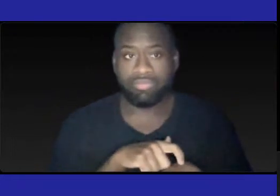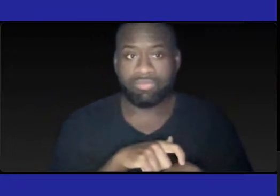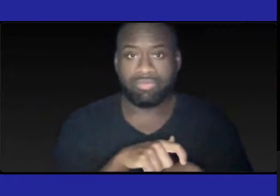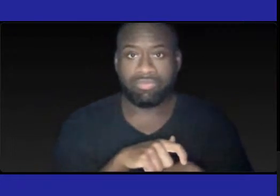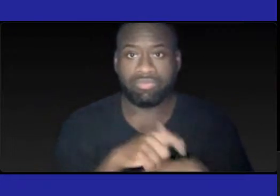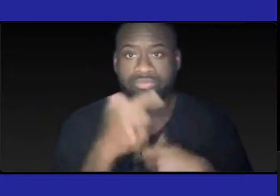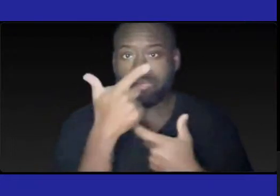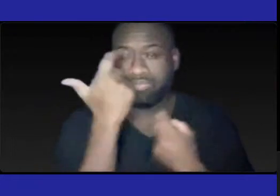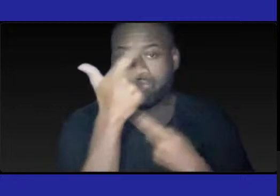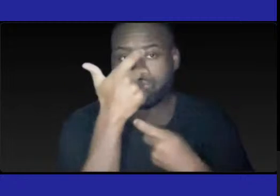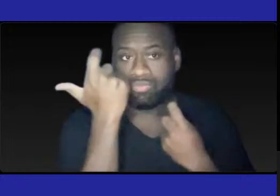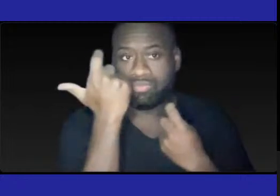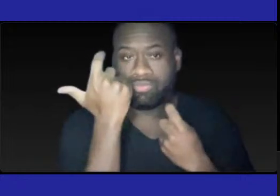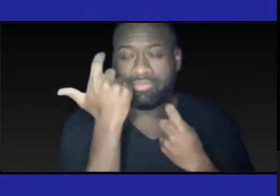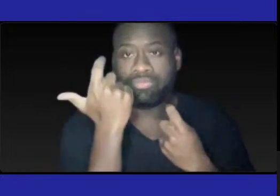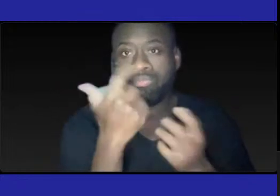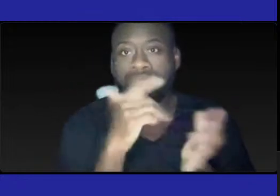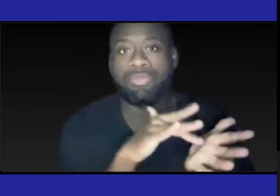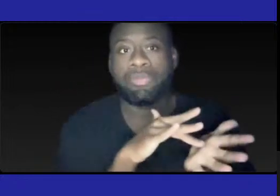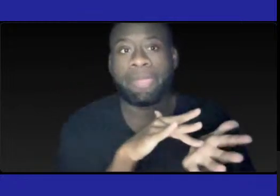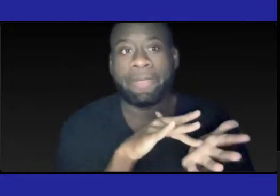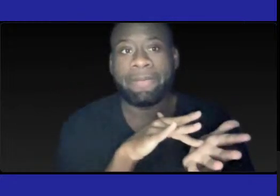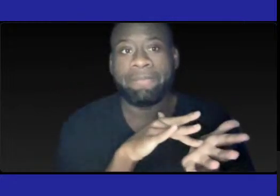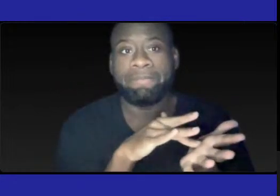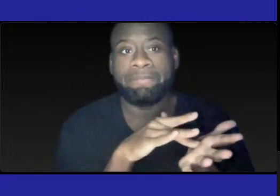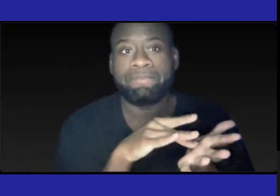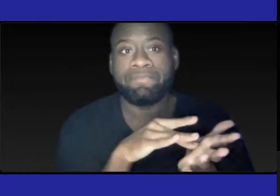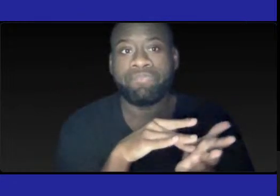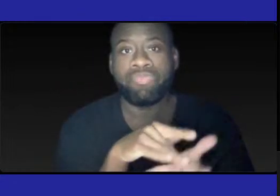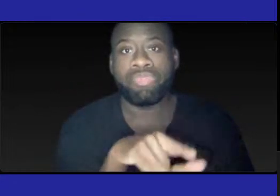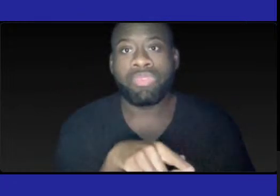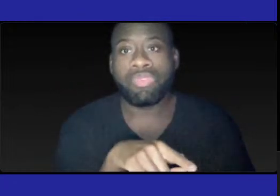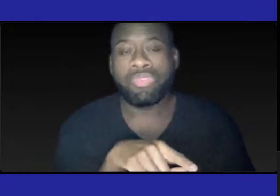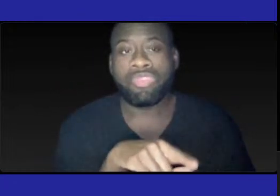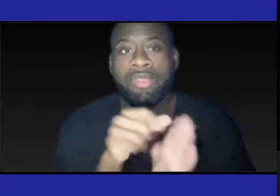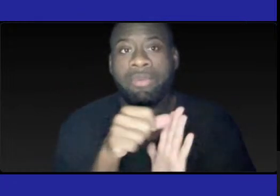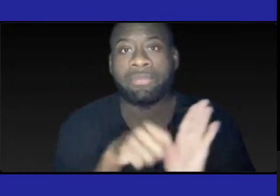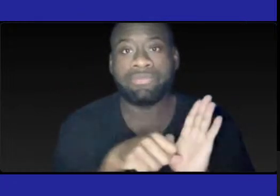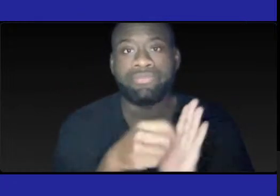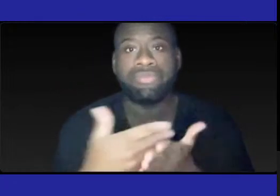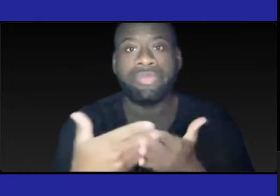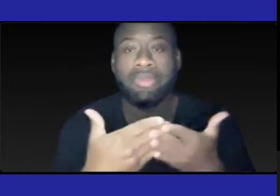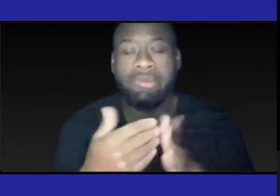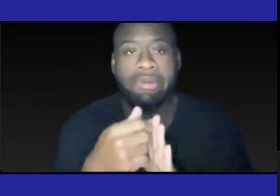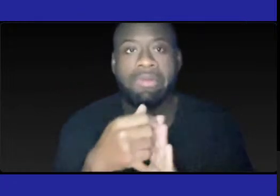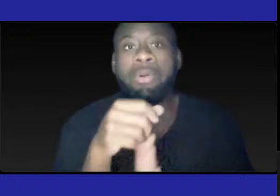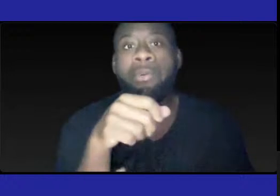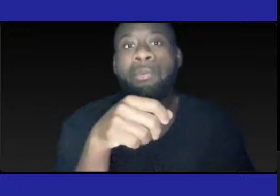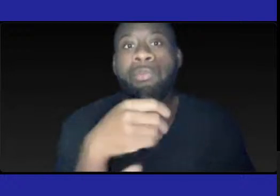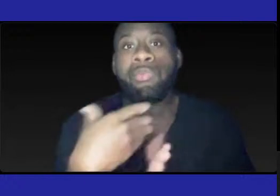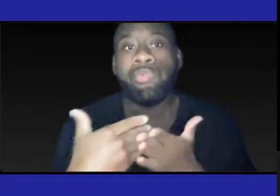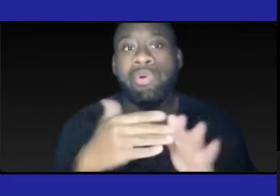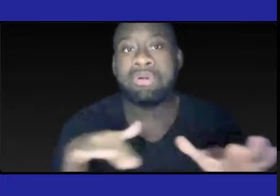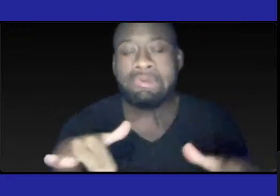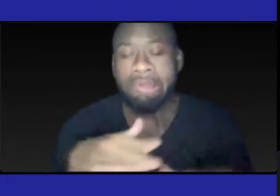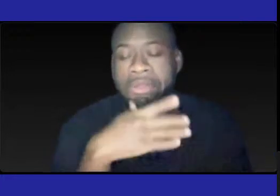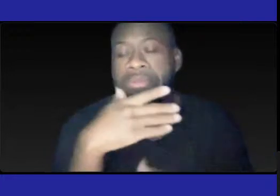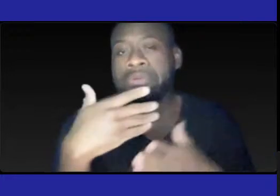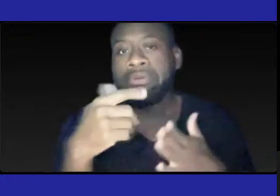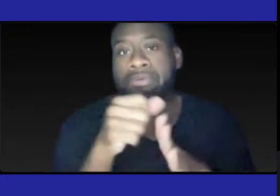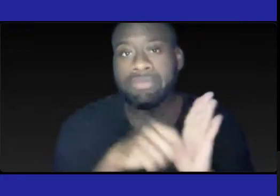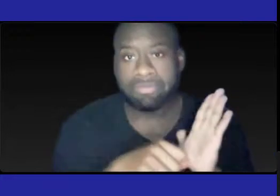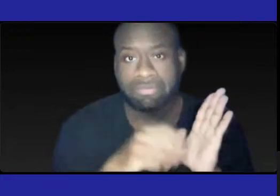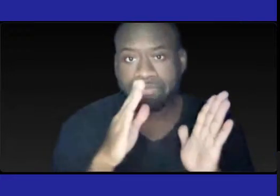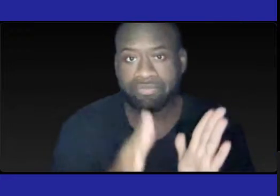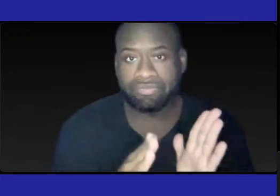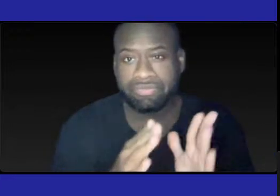medical director that is a full-time pediatric surgeon. I would say, though, and I think it's an excellent question because people between 2 and a